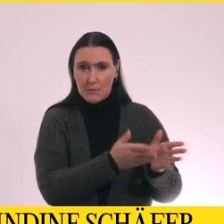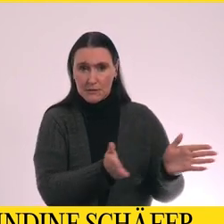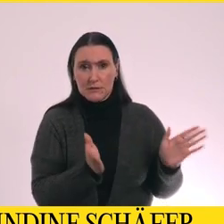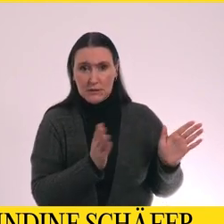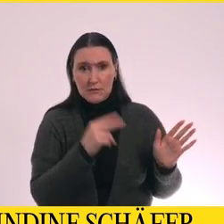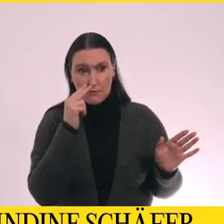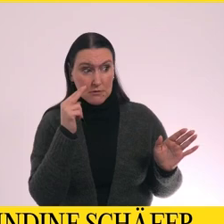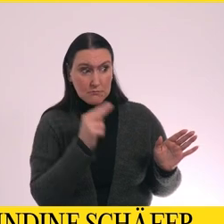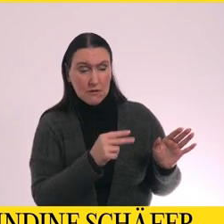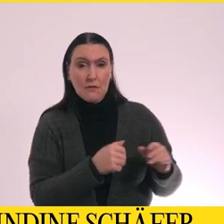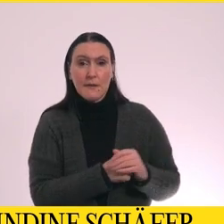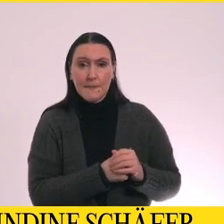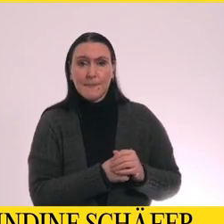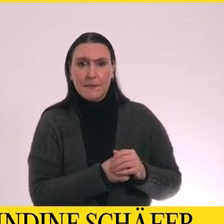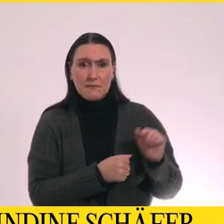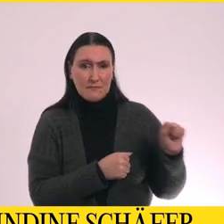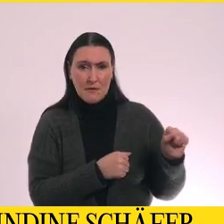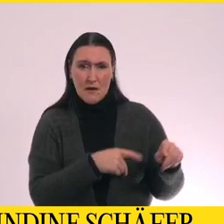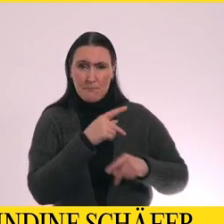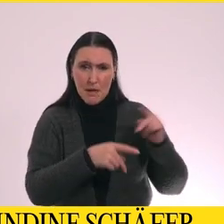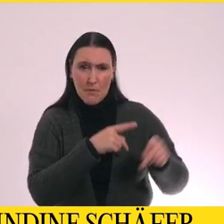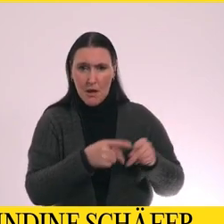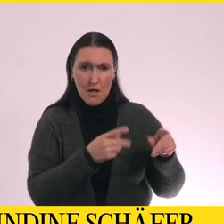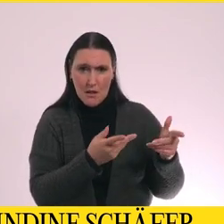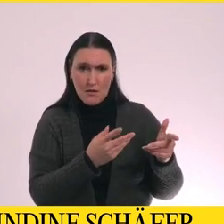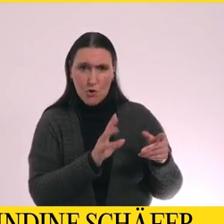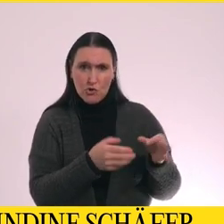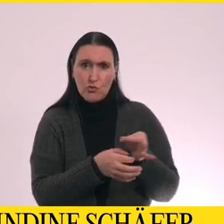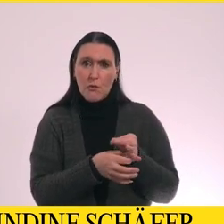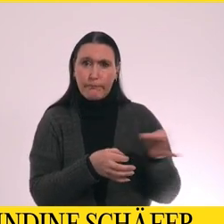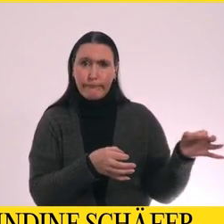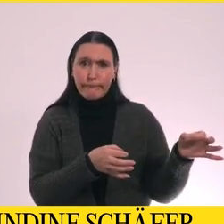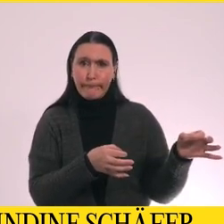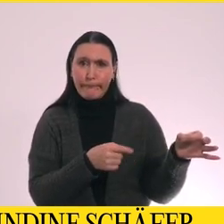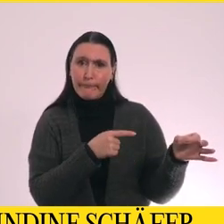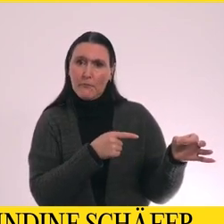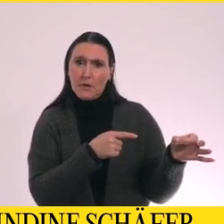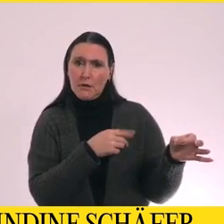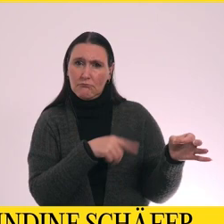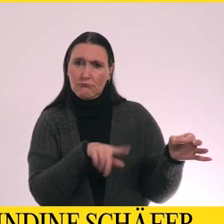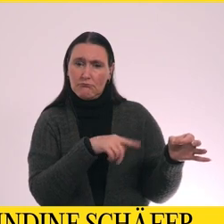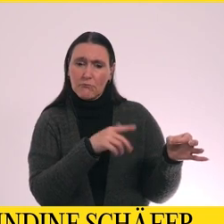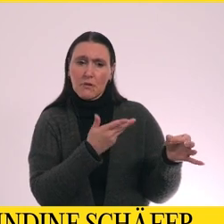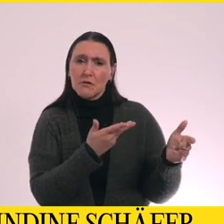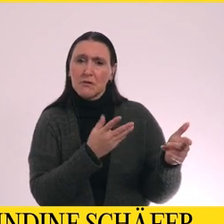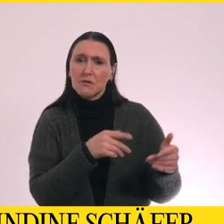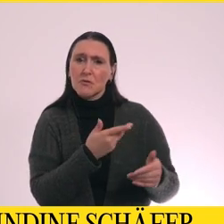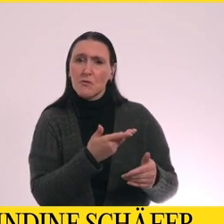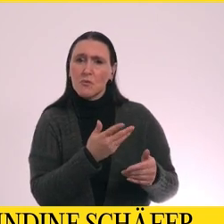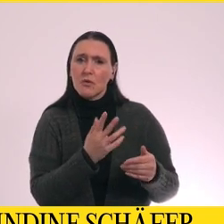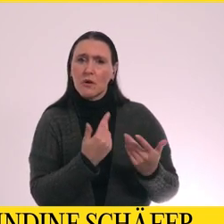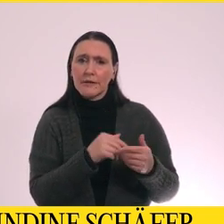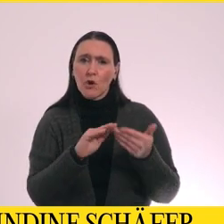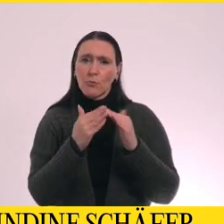And this separates people among them and separates them from having access to public